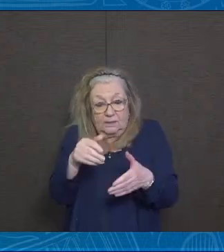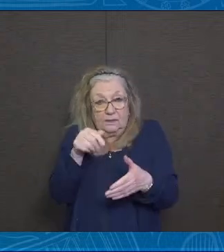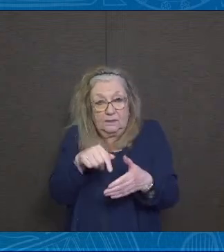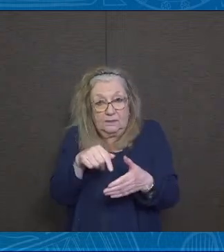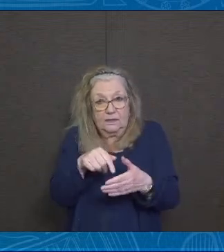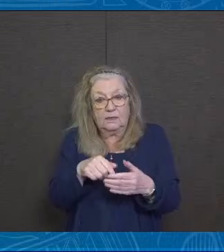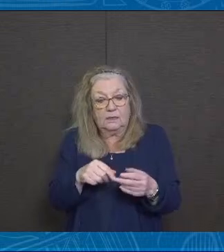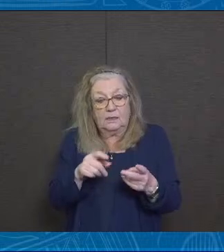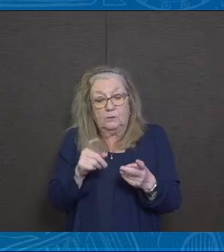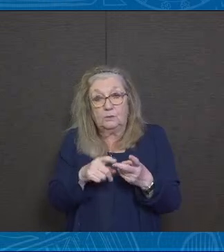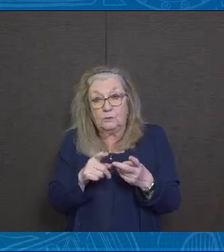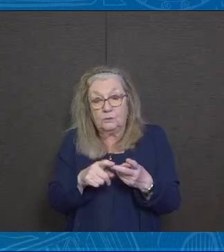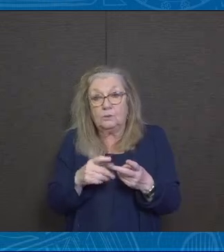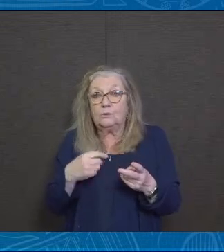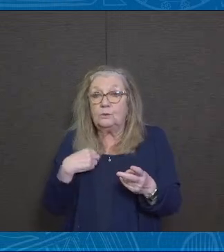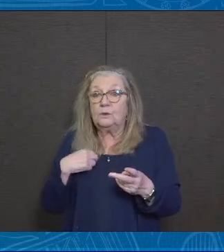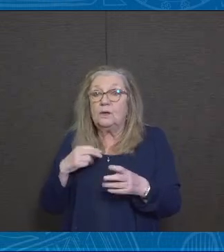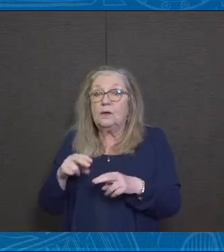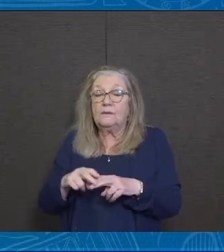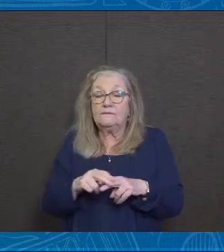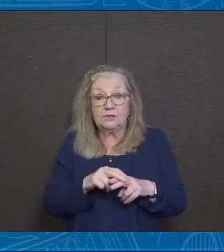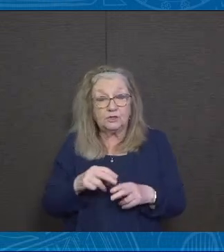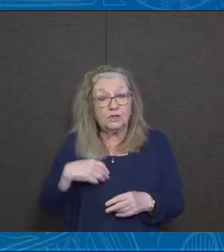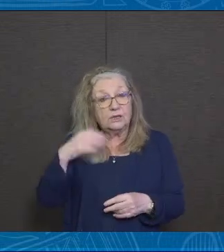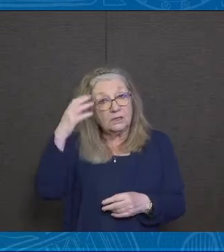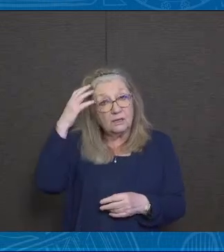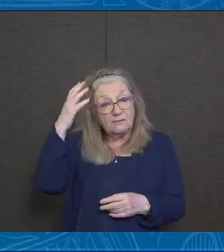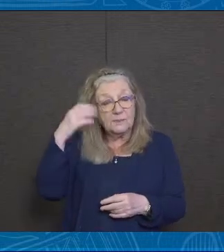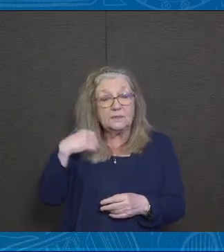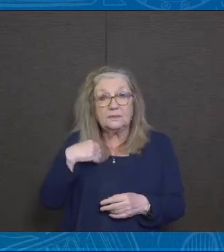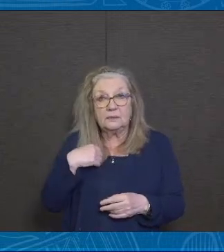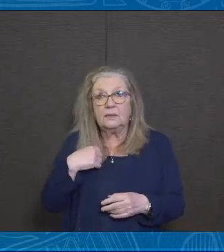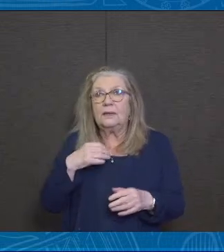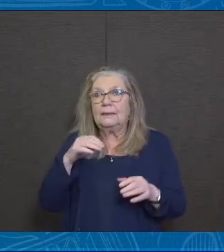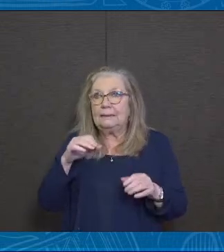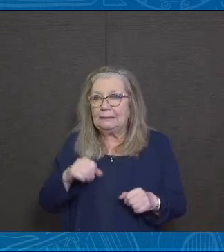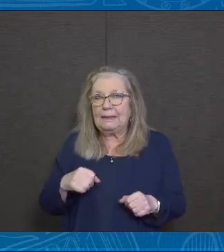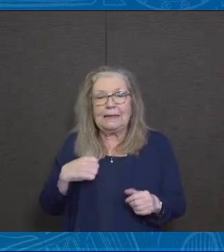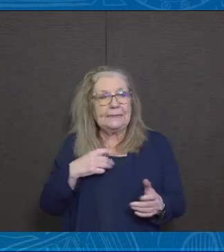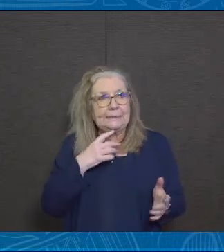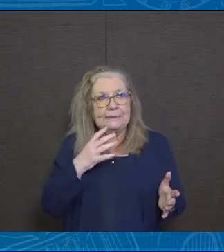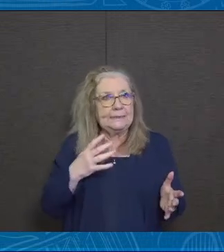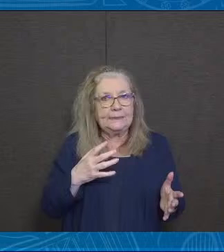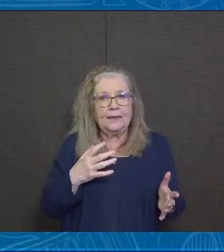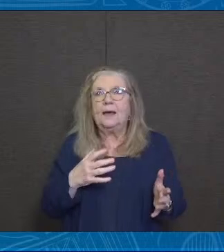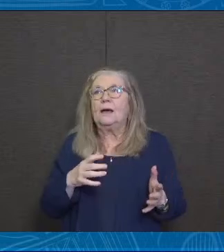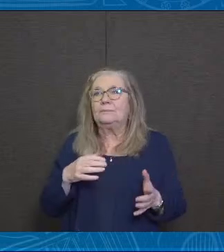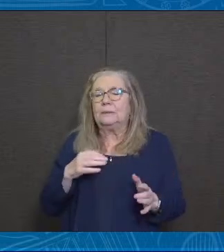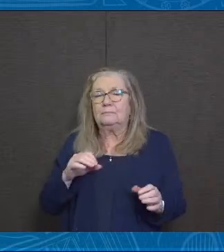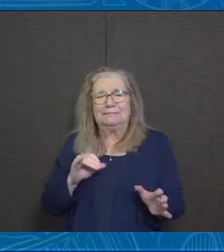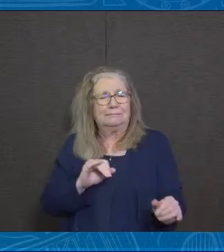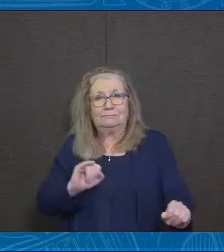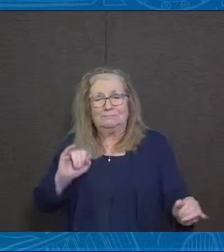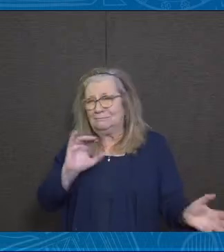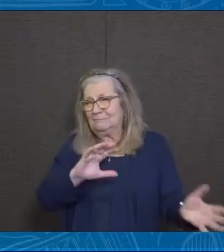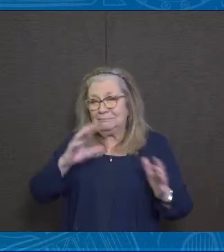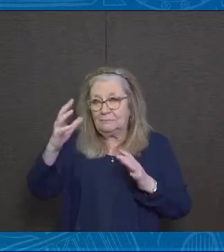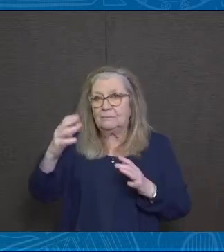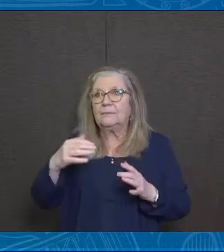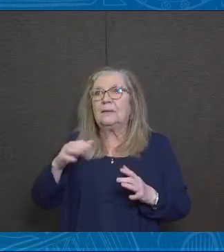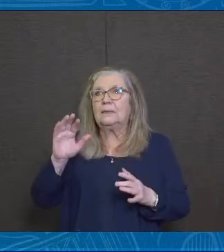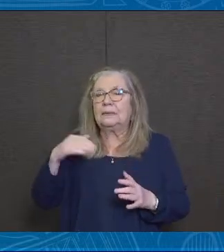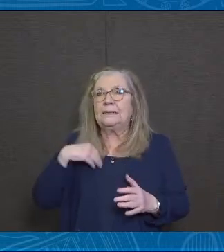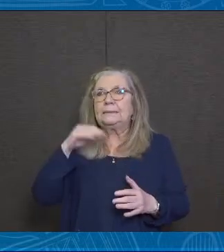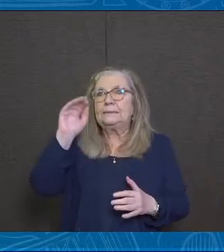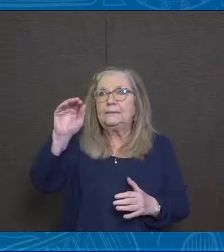Fijian government also have the space for catastrophic drawdown option as part of our loans with World